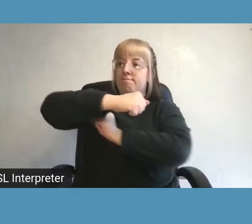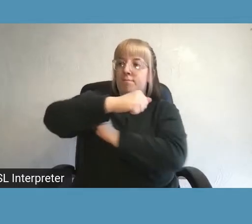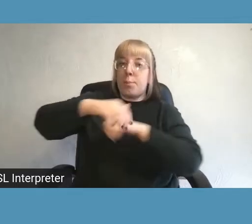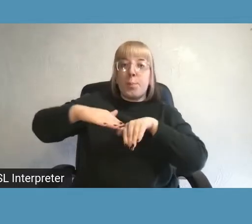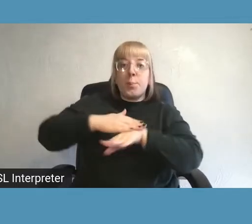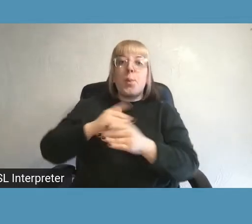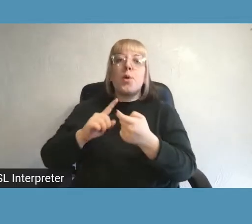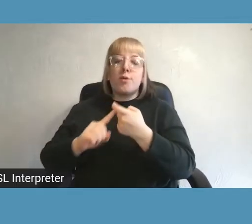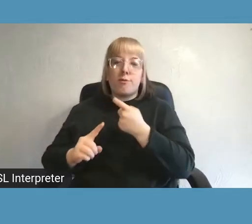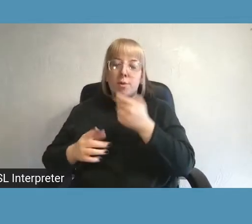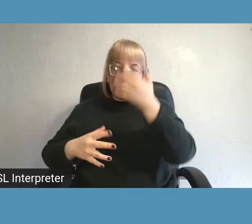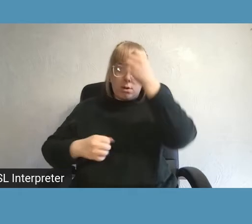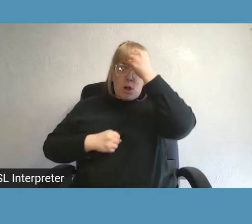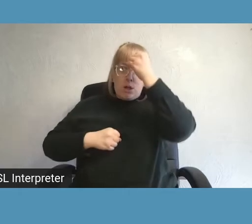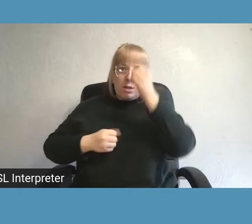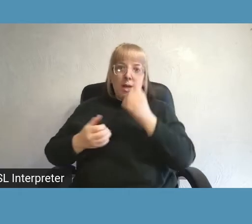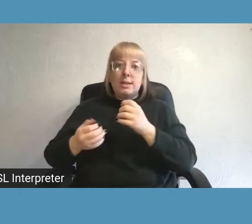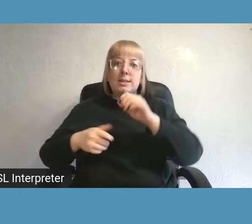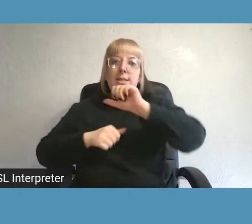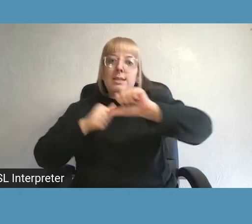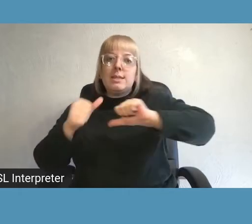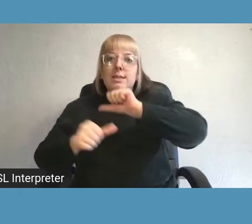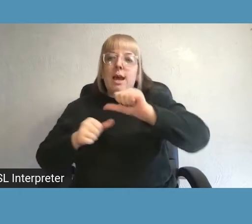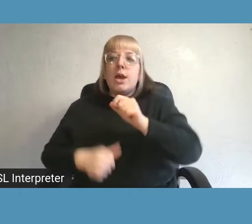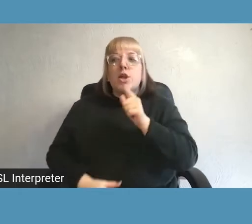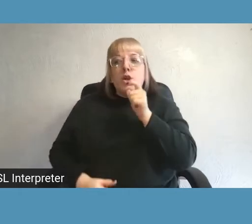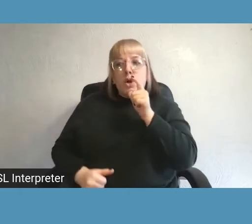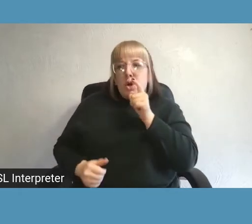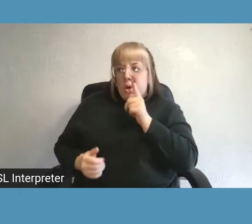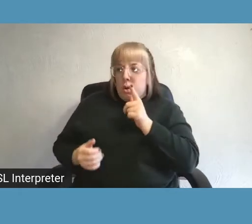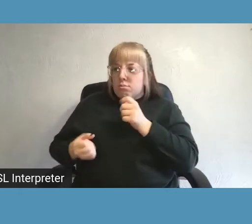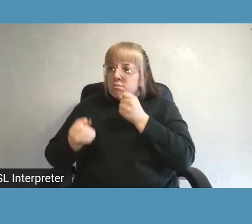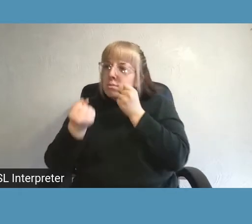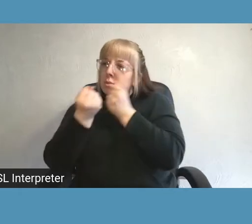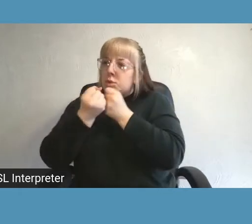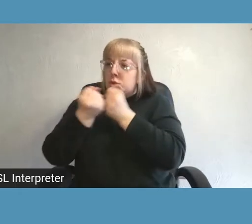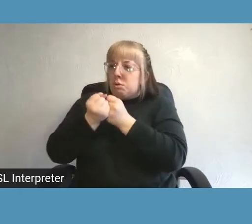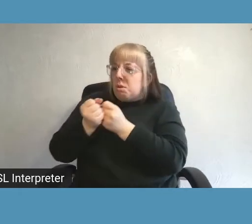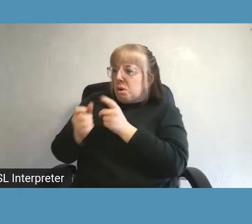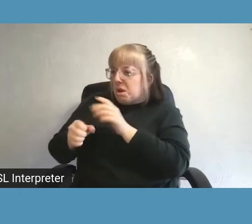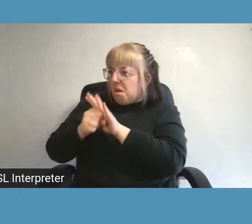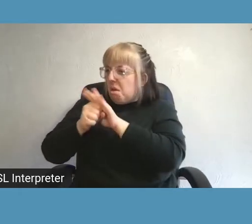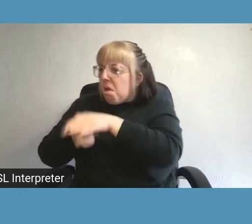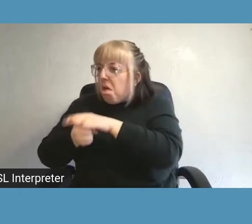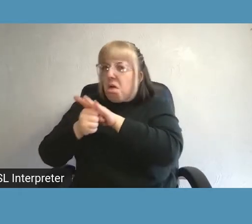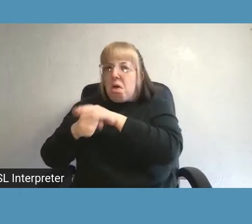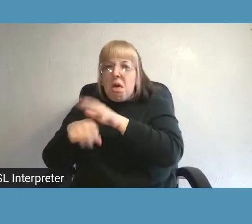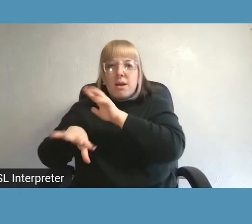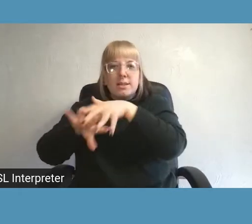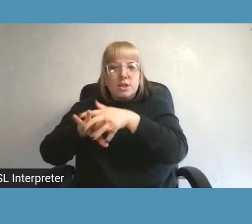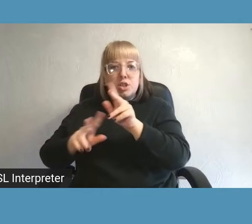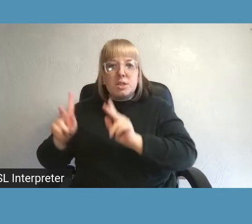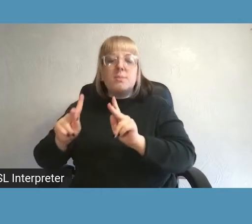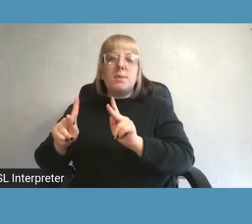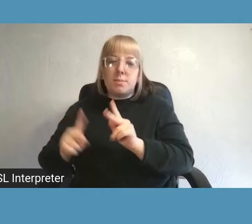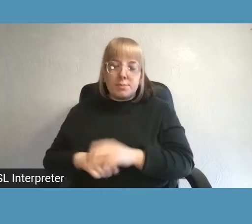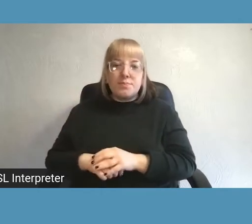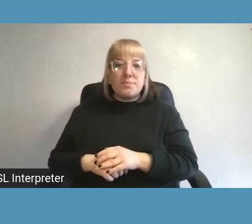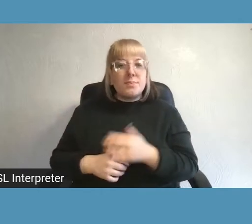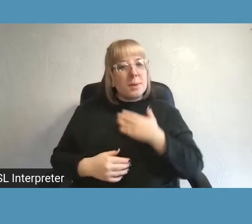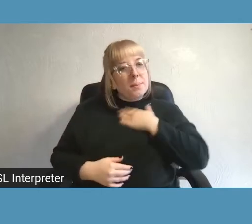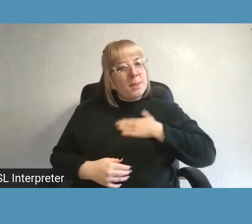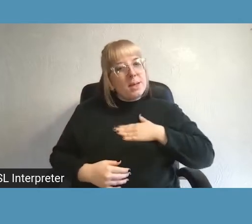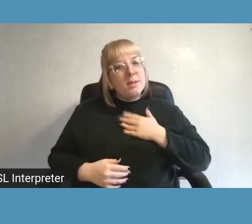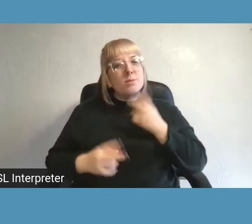and erasures of many Native peoples throughout the United States and beyond. We ask you to reflect on the place where you reside and